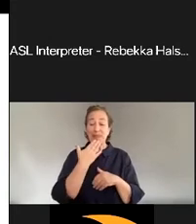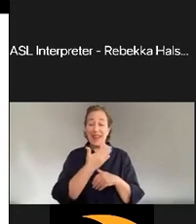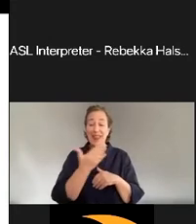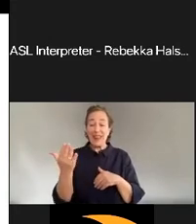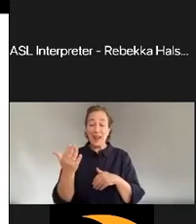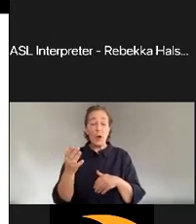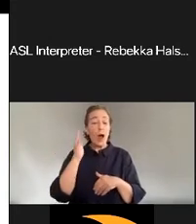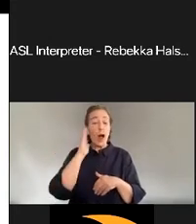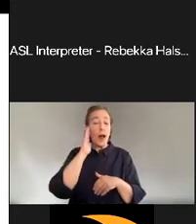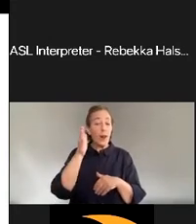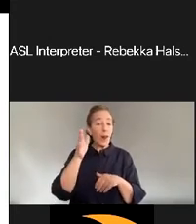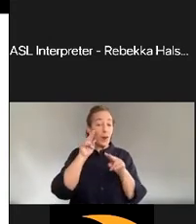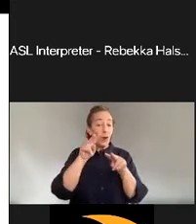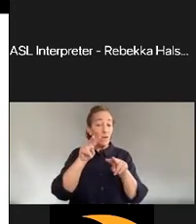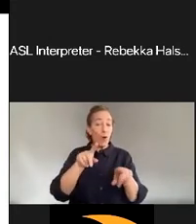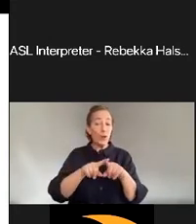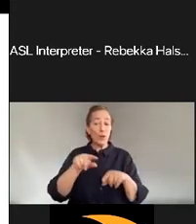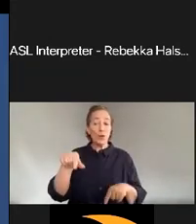with everybody when we get to case studies.